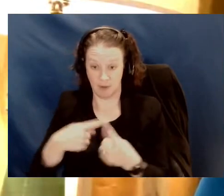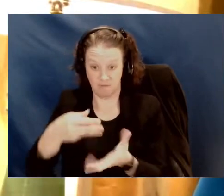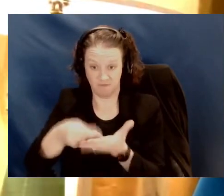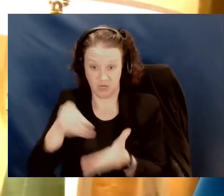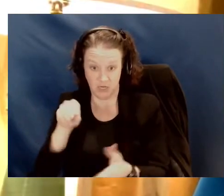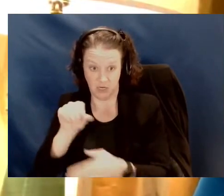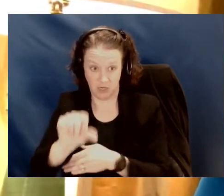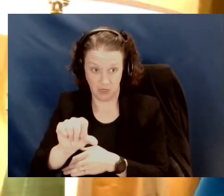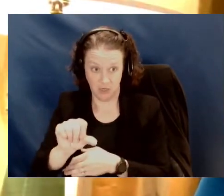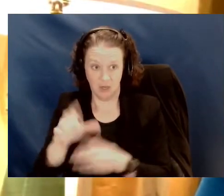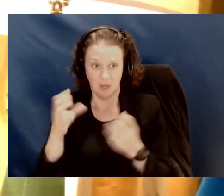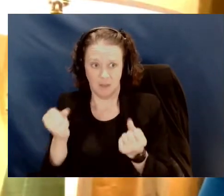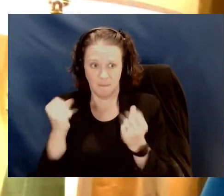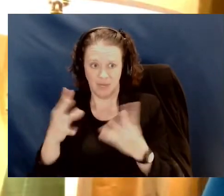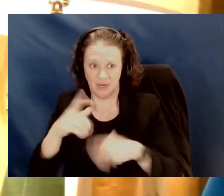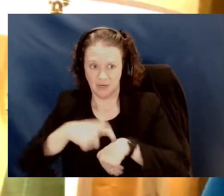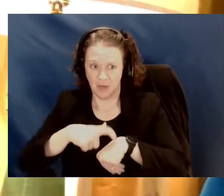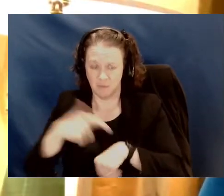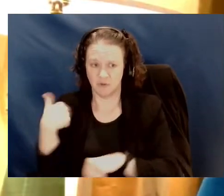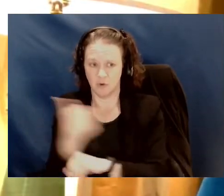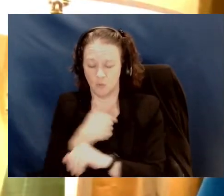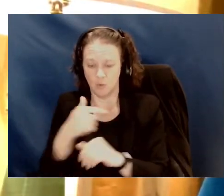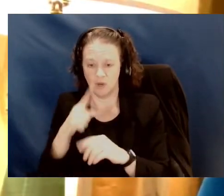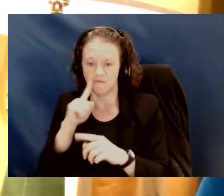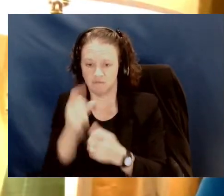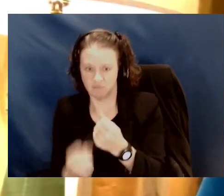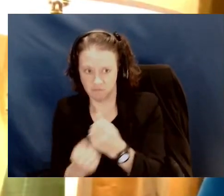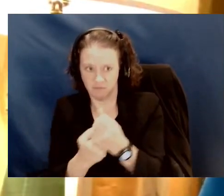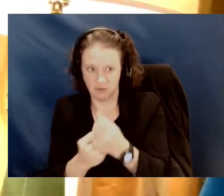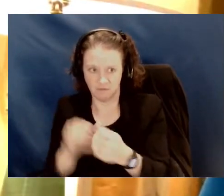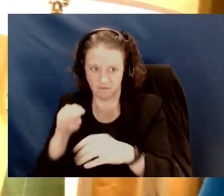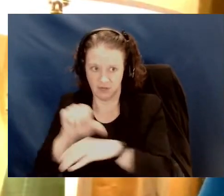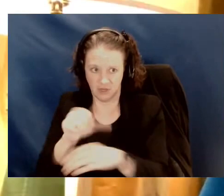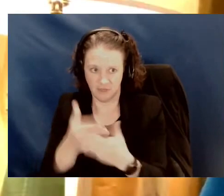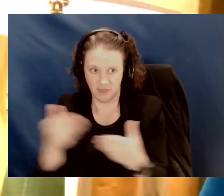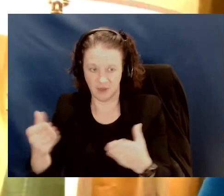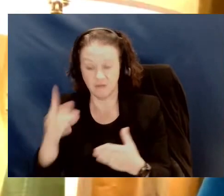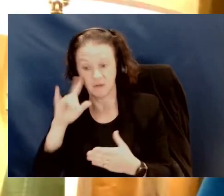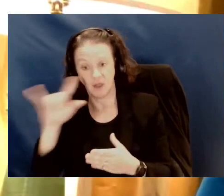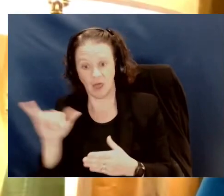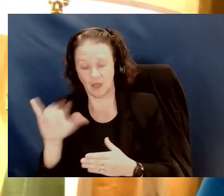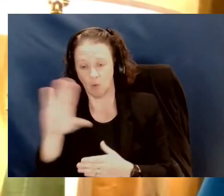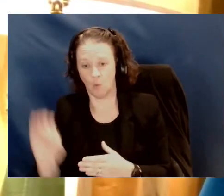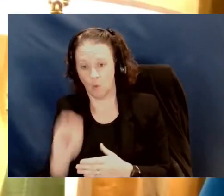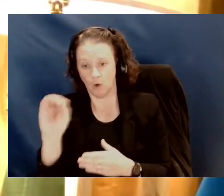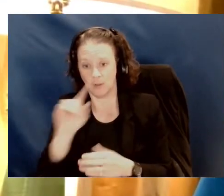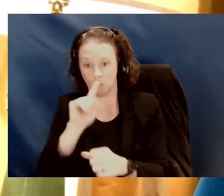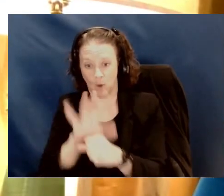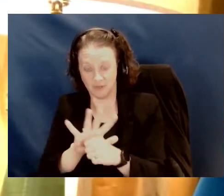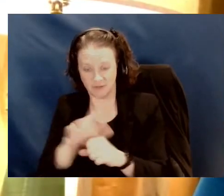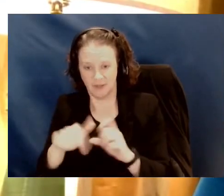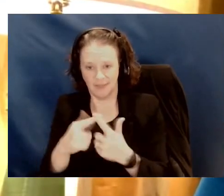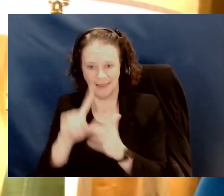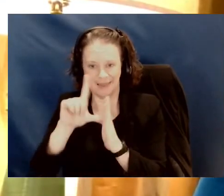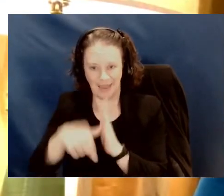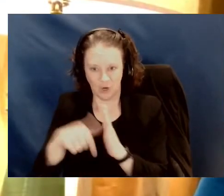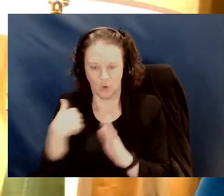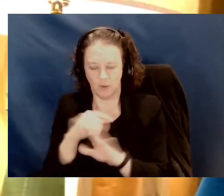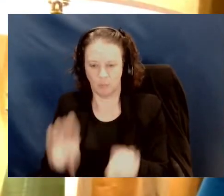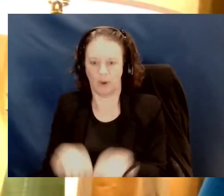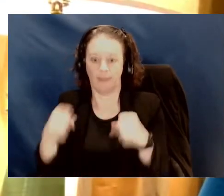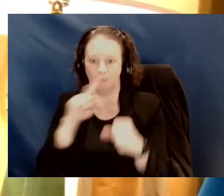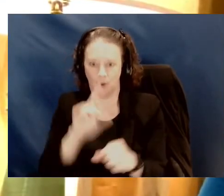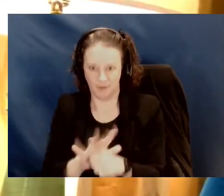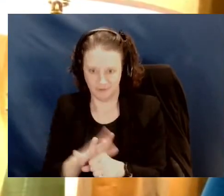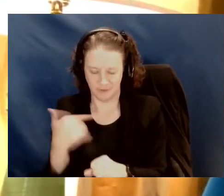many times where we've funded things such as Oregon Promise, and then we break our promise later, and then we're not able to keep